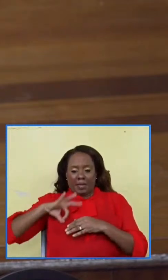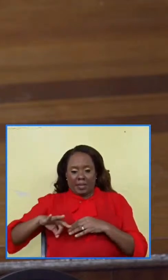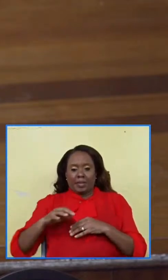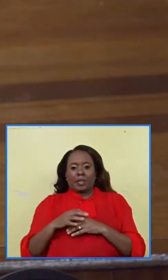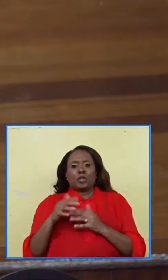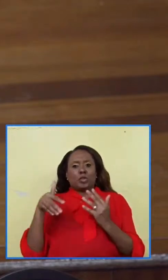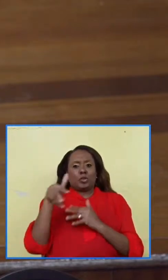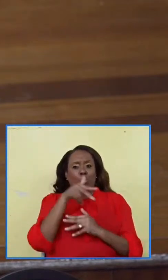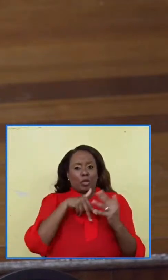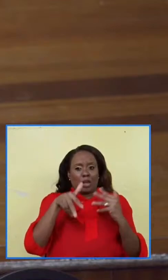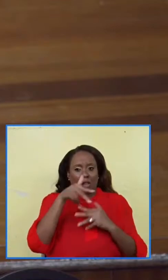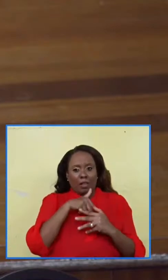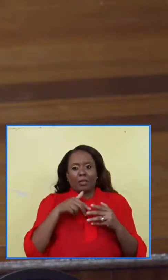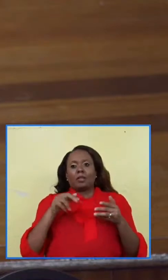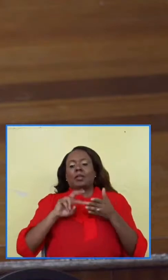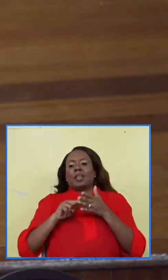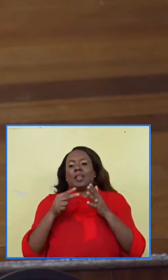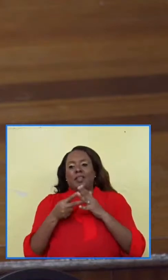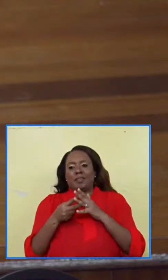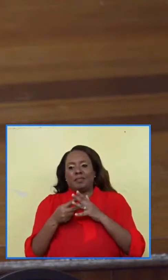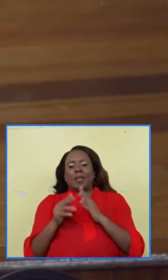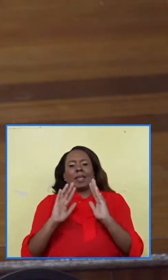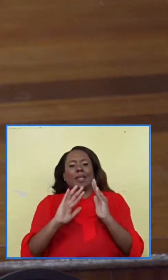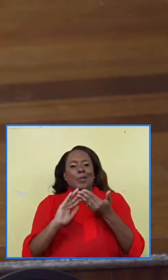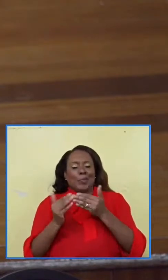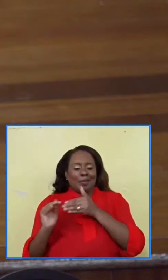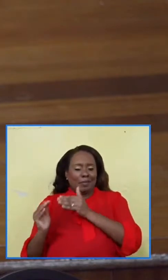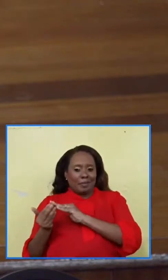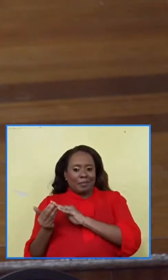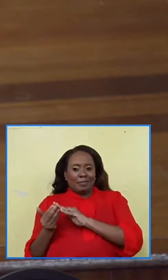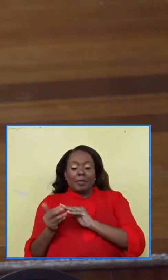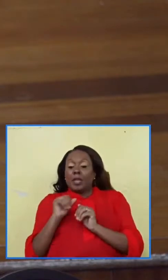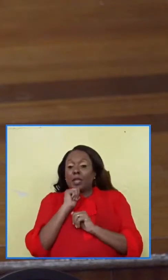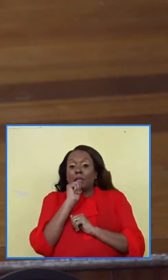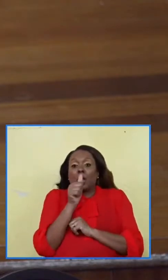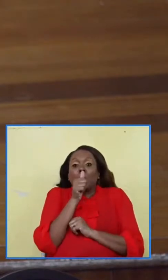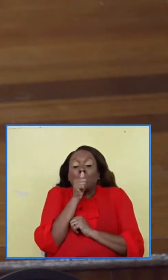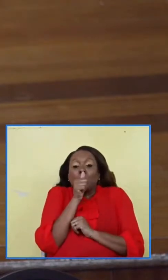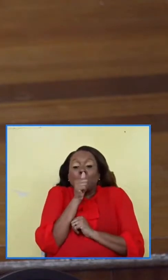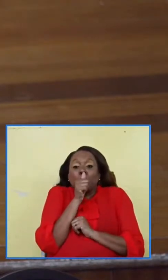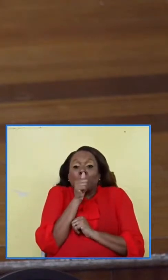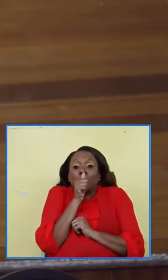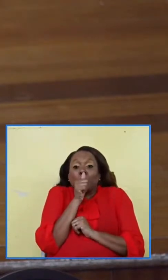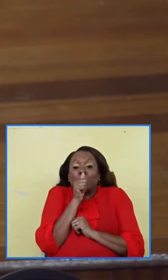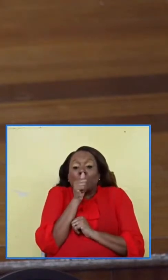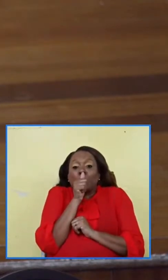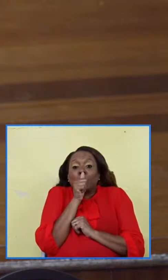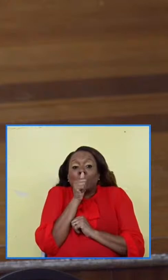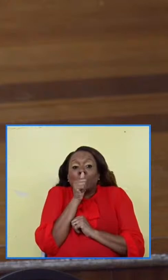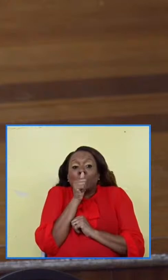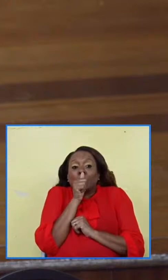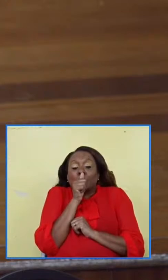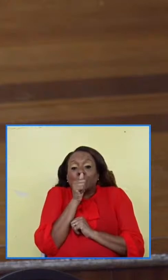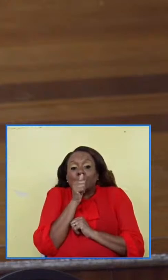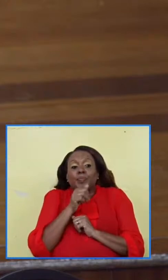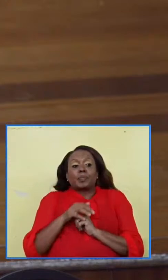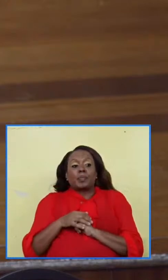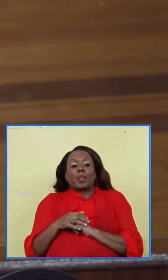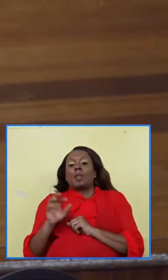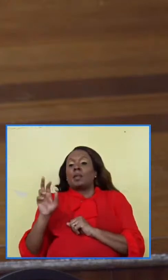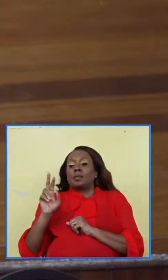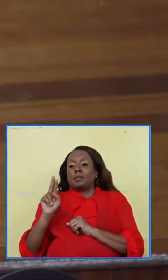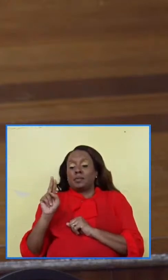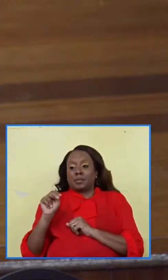so that, as distinct from a private enterprise, the national insurance gives